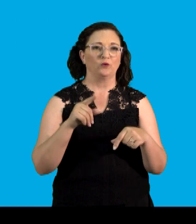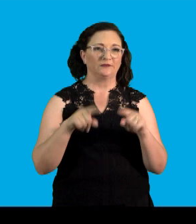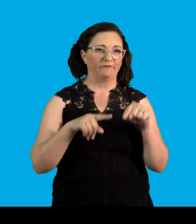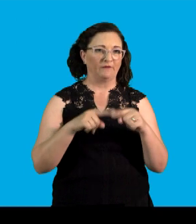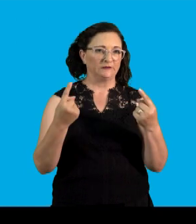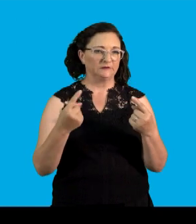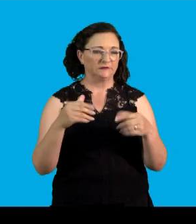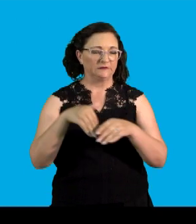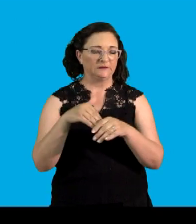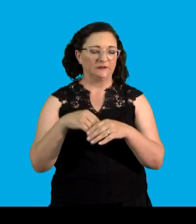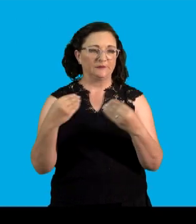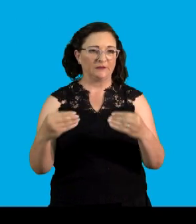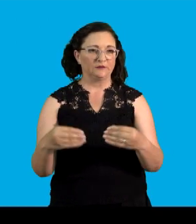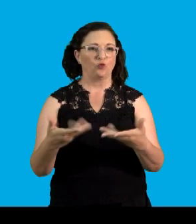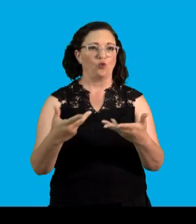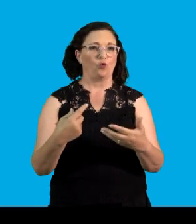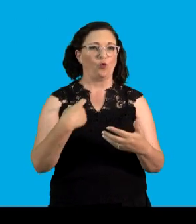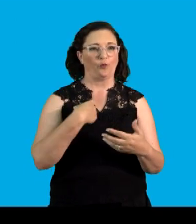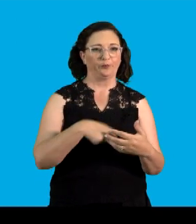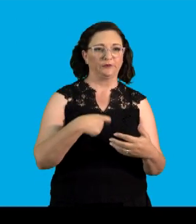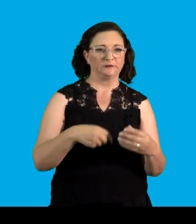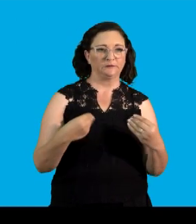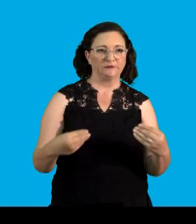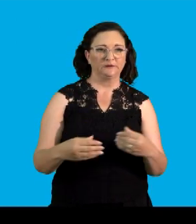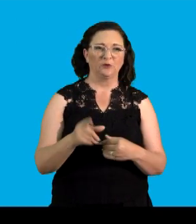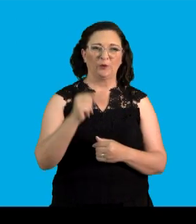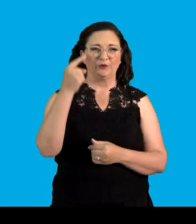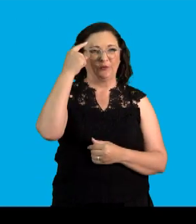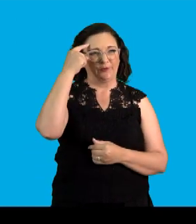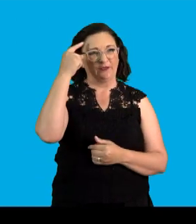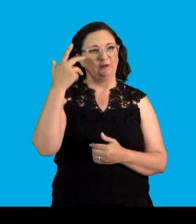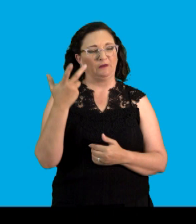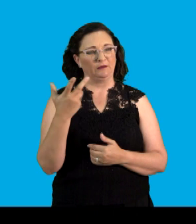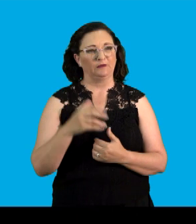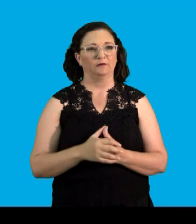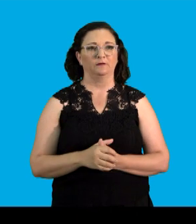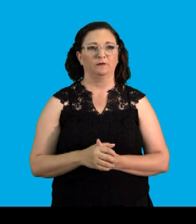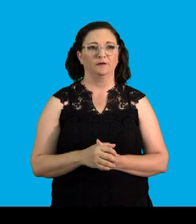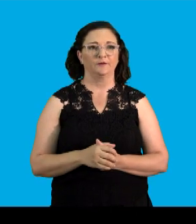in the business? The personality of the business? What do you think is the correct answer?